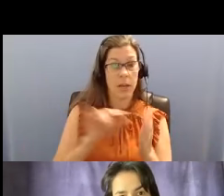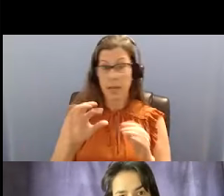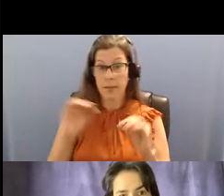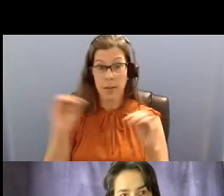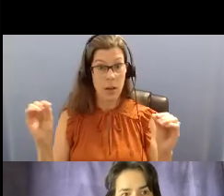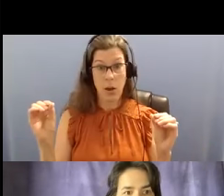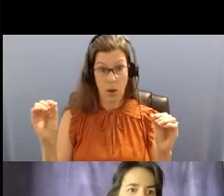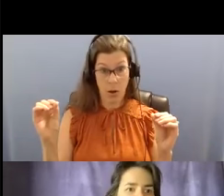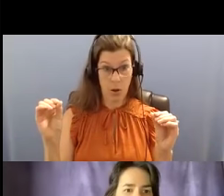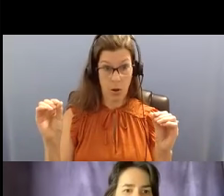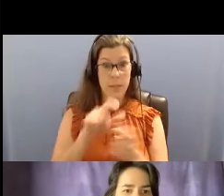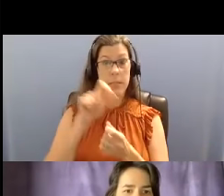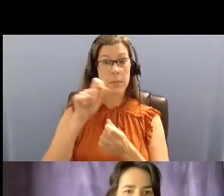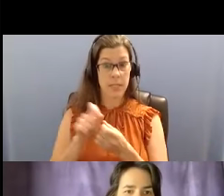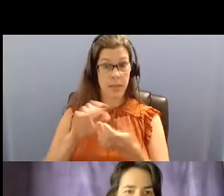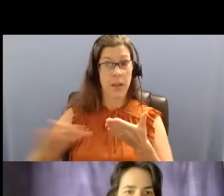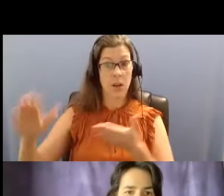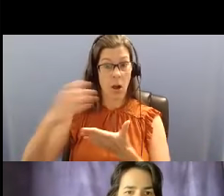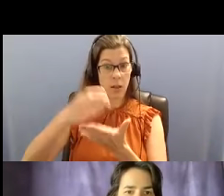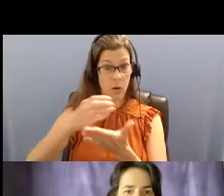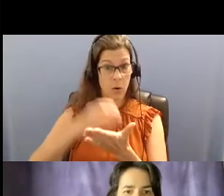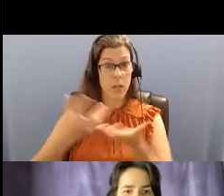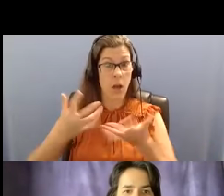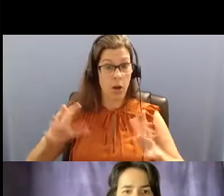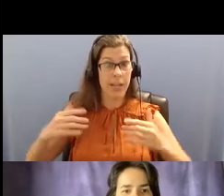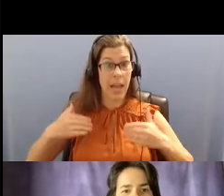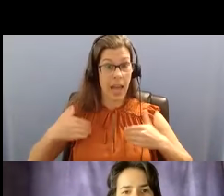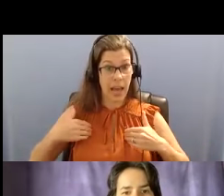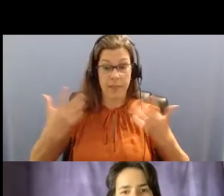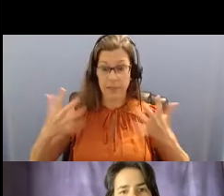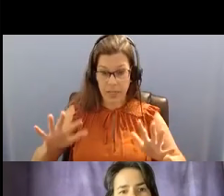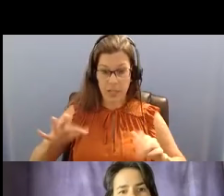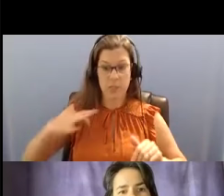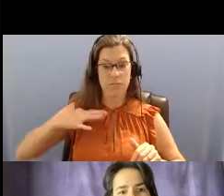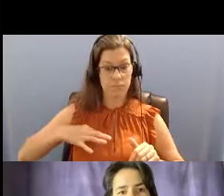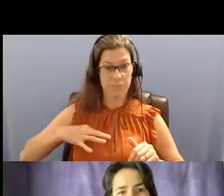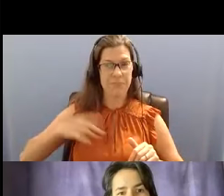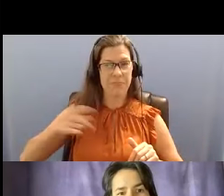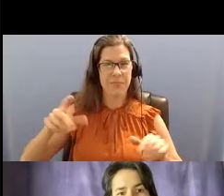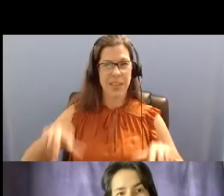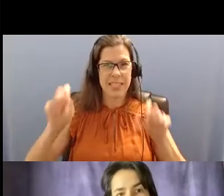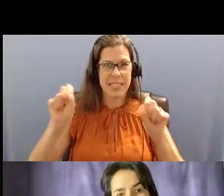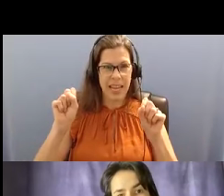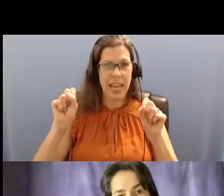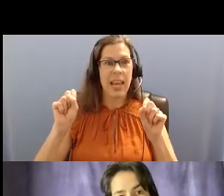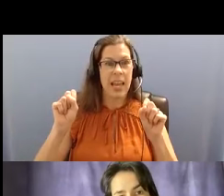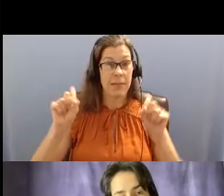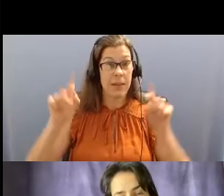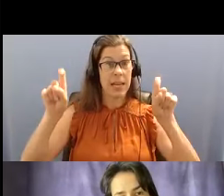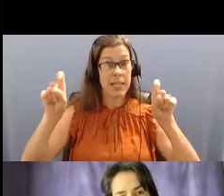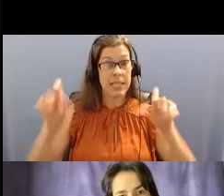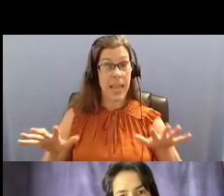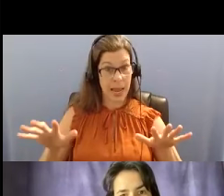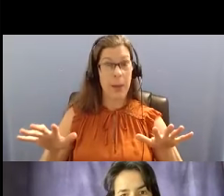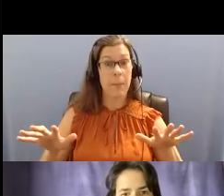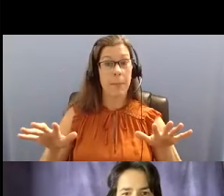any specific college courses that you already have for those prerequisites, you can take a exam to